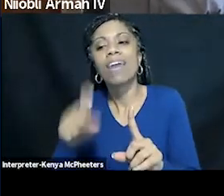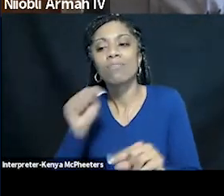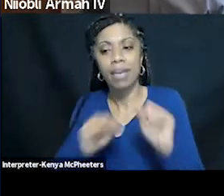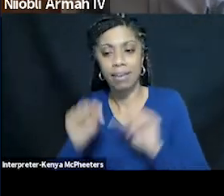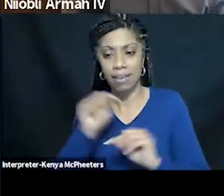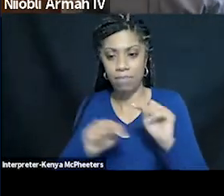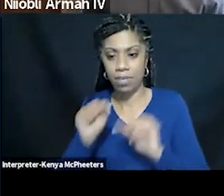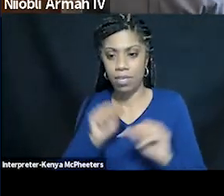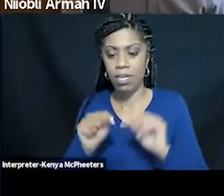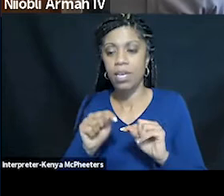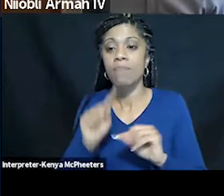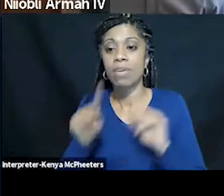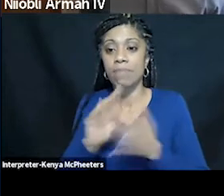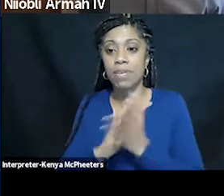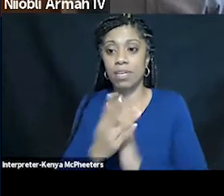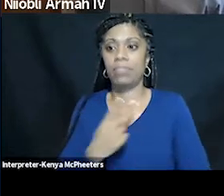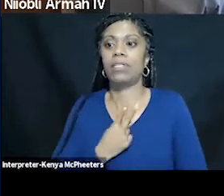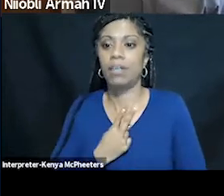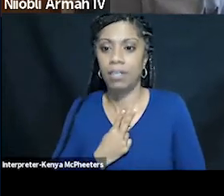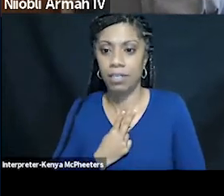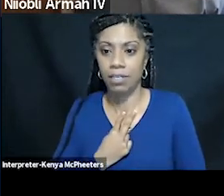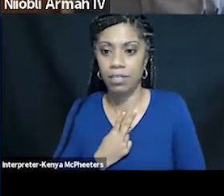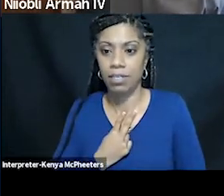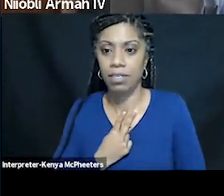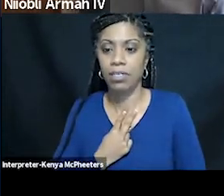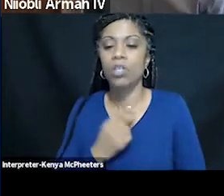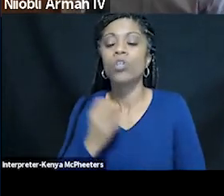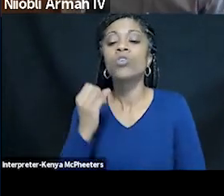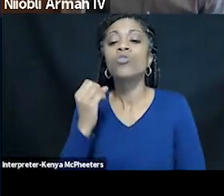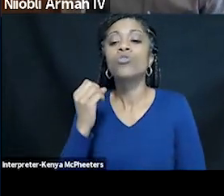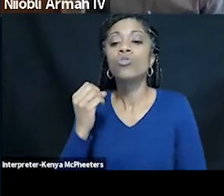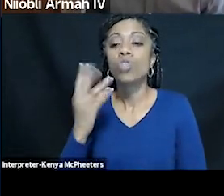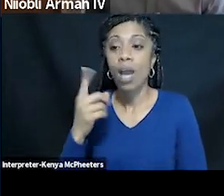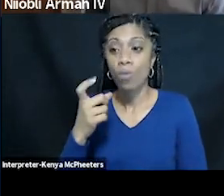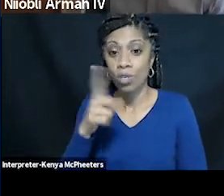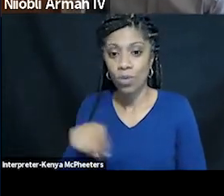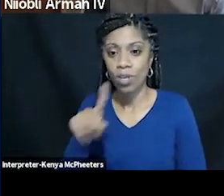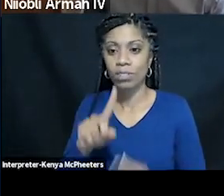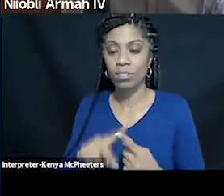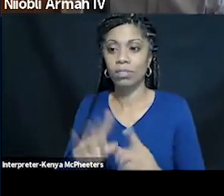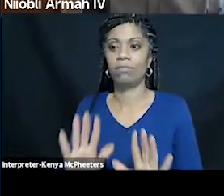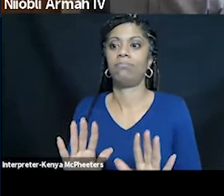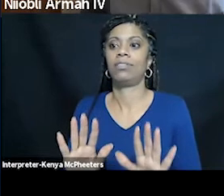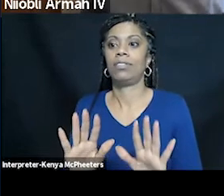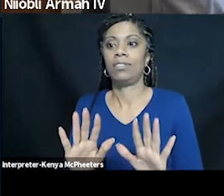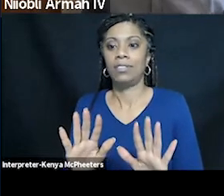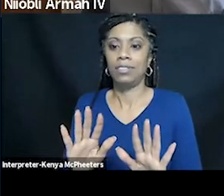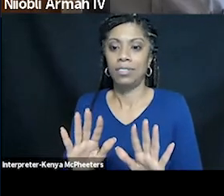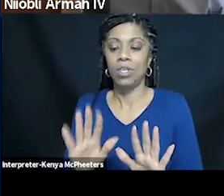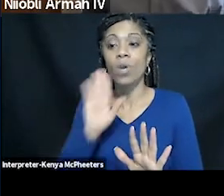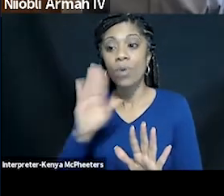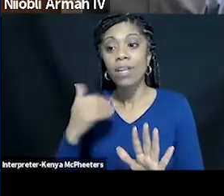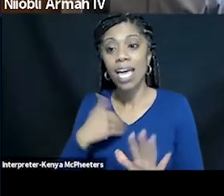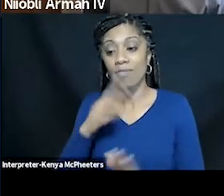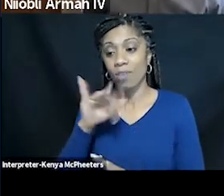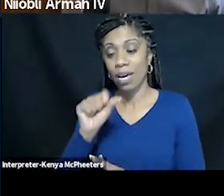are handicapped. That's where people get paralyzed. And so I want you to brace yourself, because today we're going to have a bias towards action,